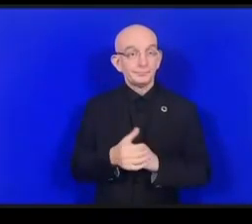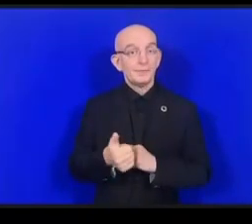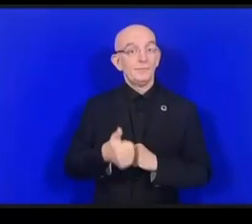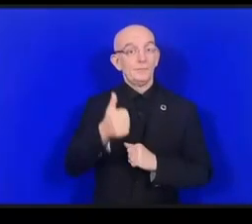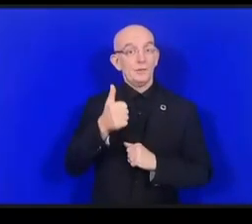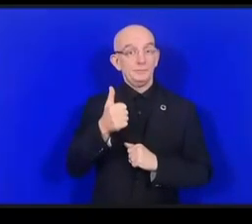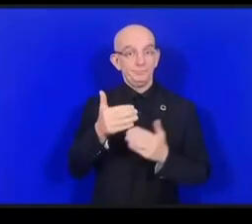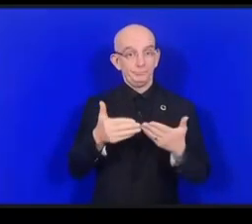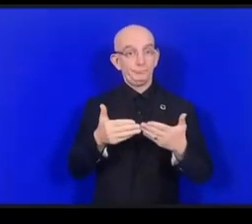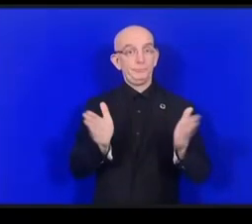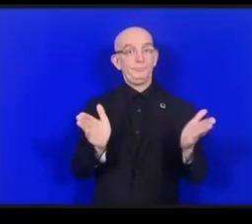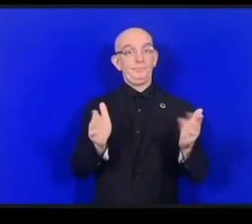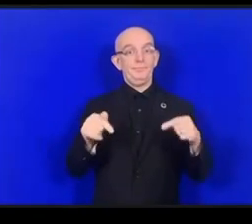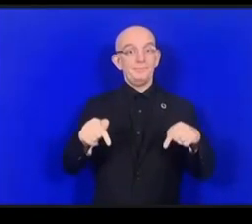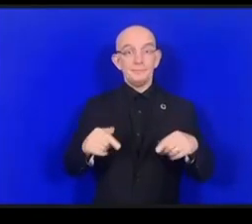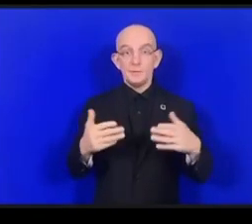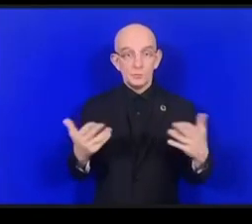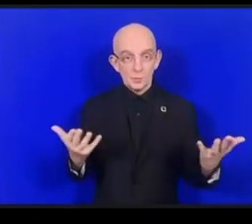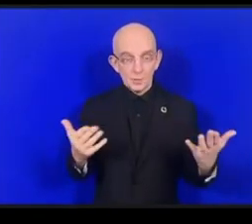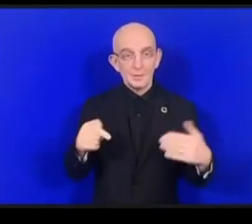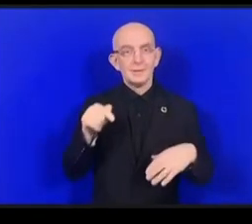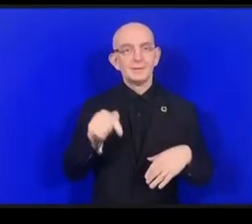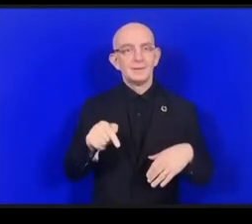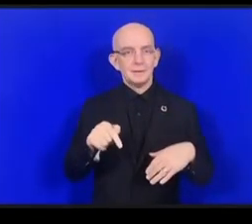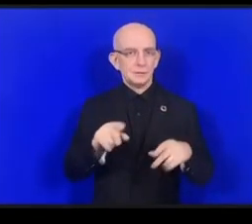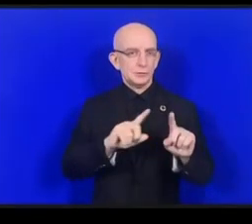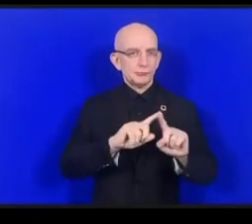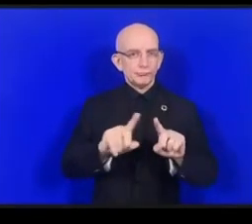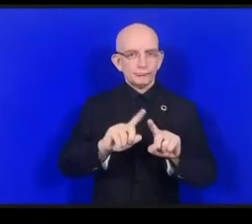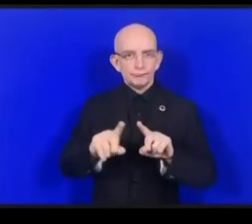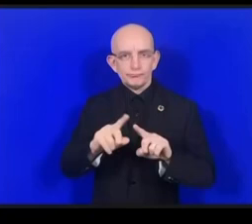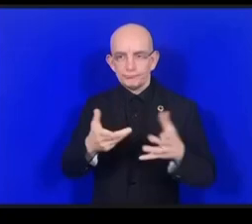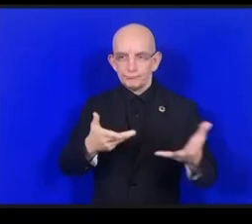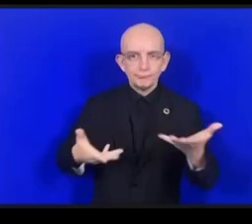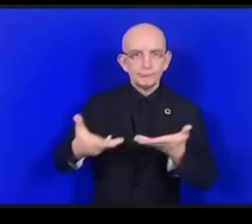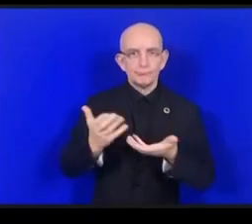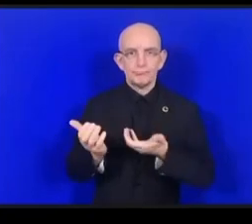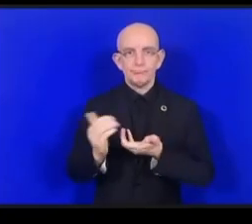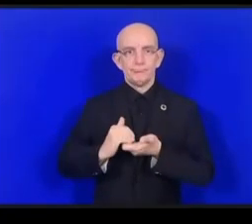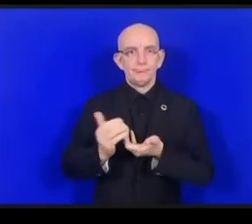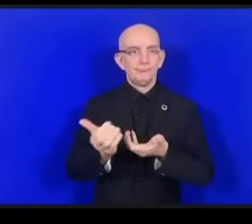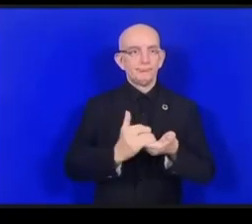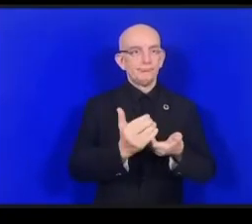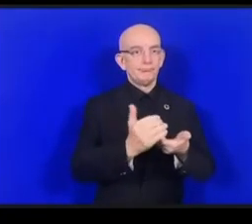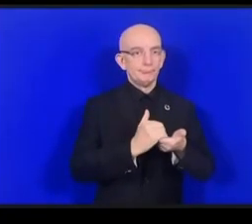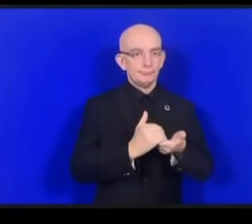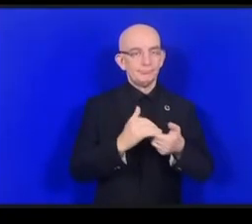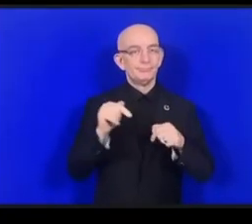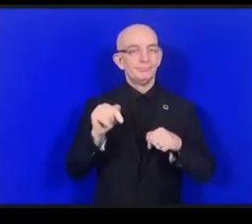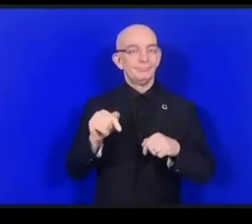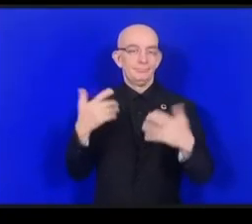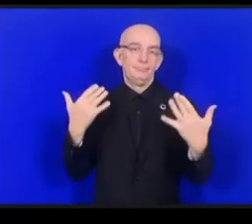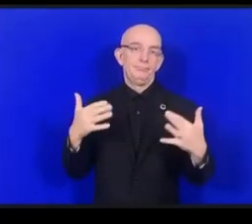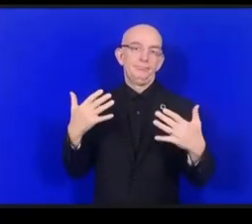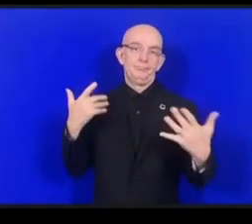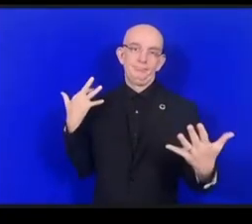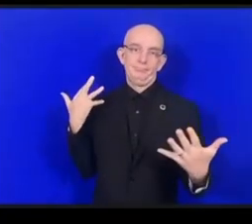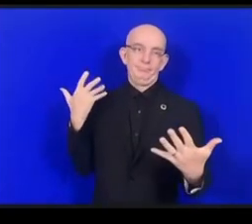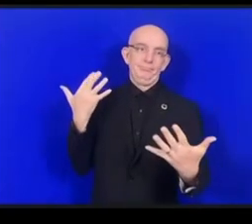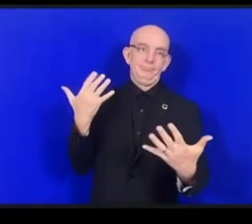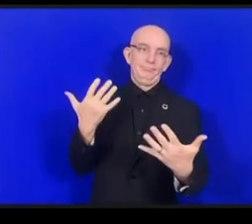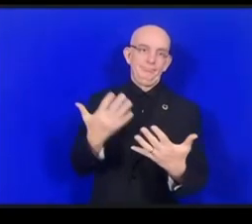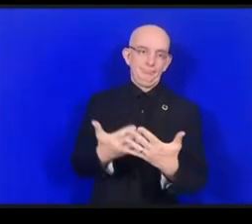coalitions. They are as old as the IGF. They started at the very first IGF meeting in Athens back